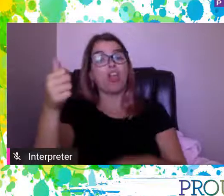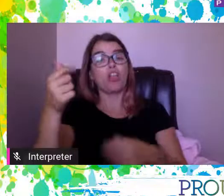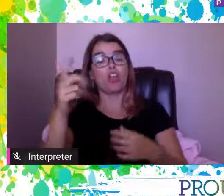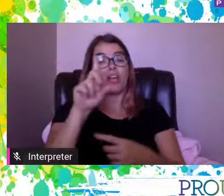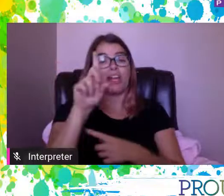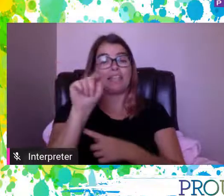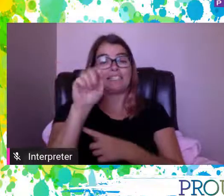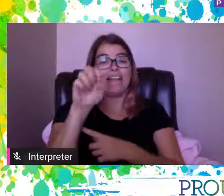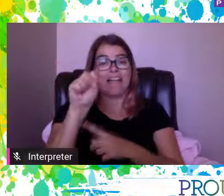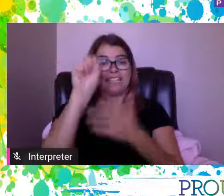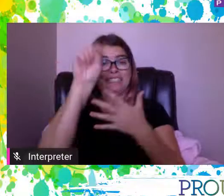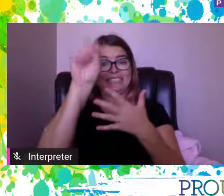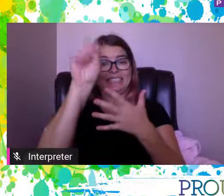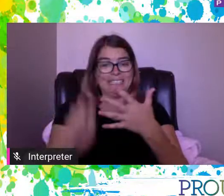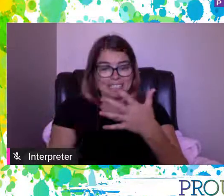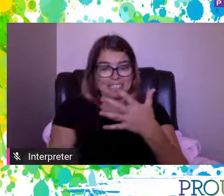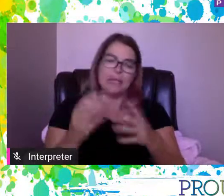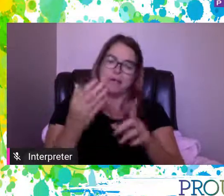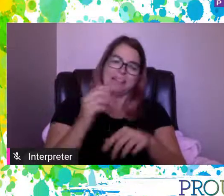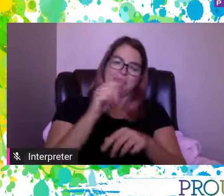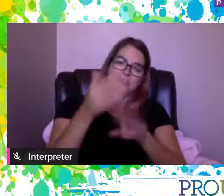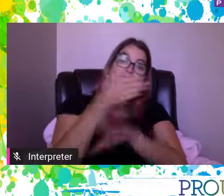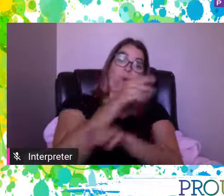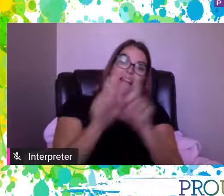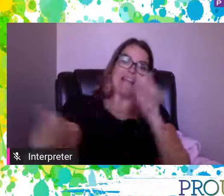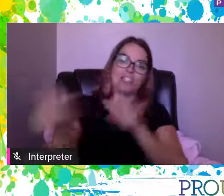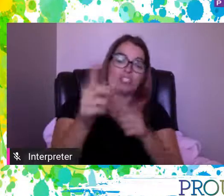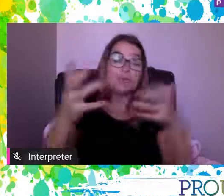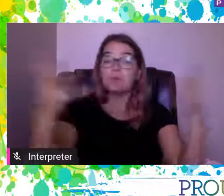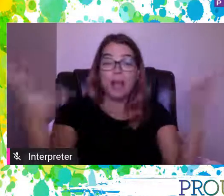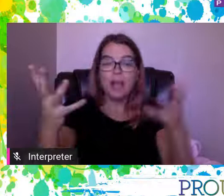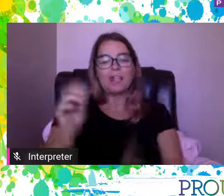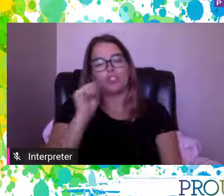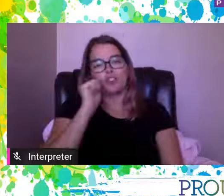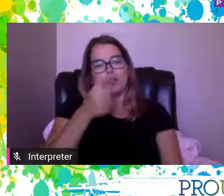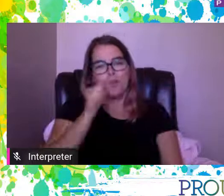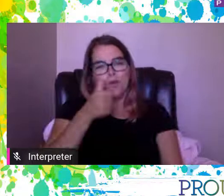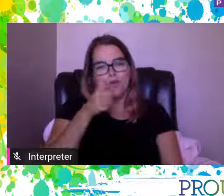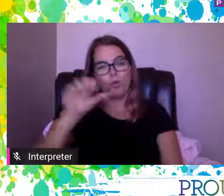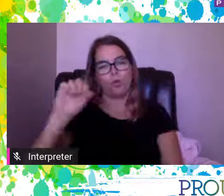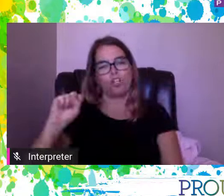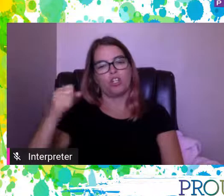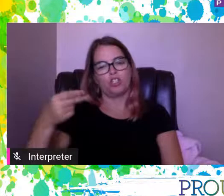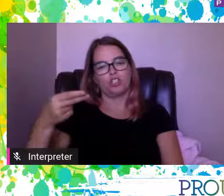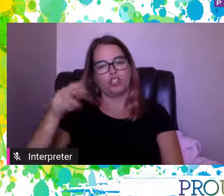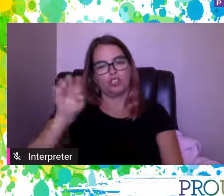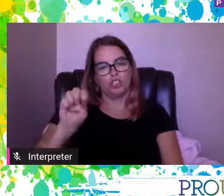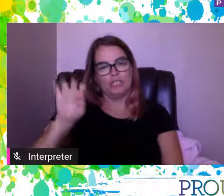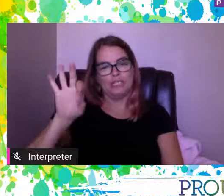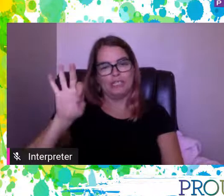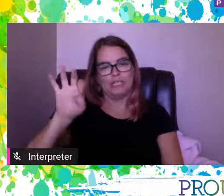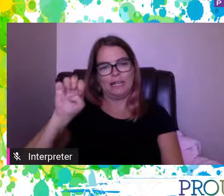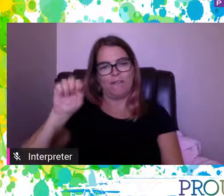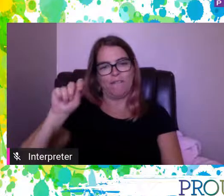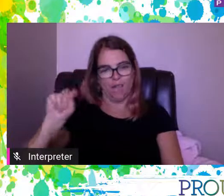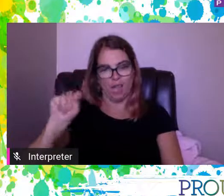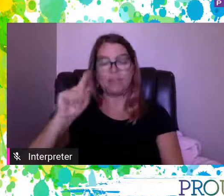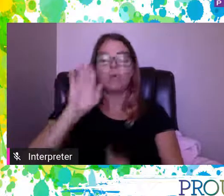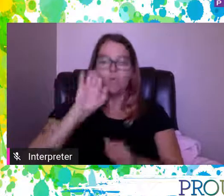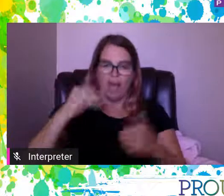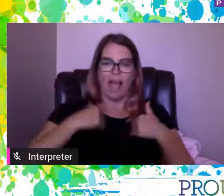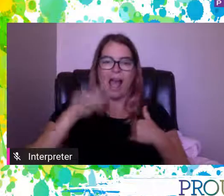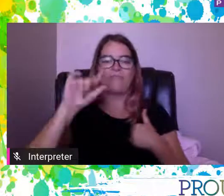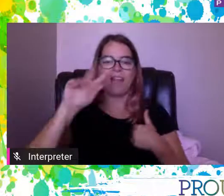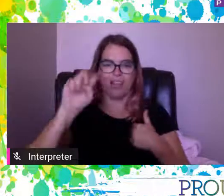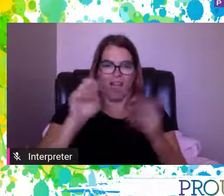year's Out on the Steps event is tomorrow, SheFest will be streaming live as well. And you can find all of